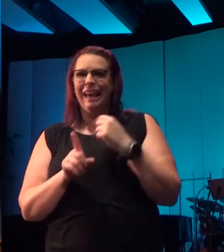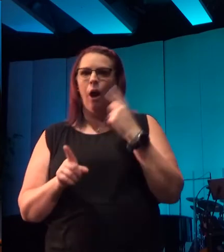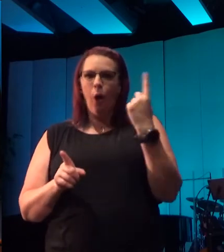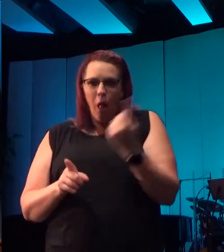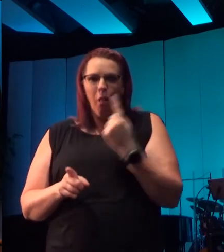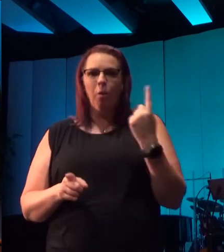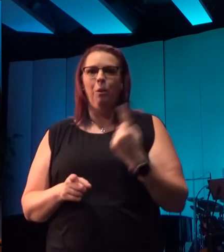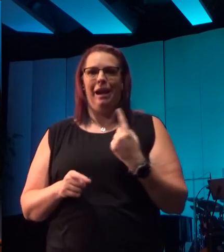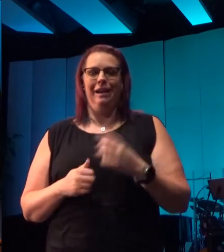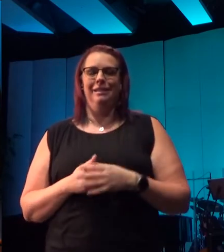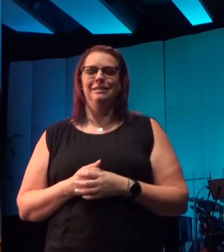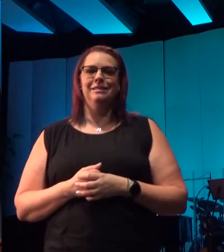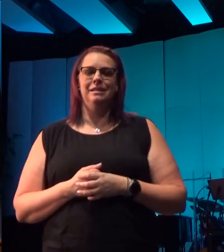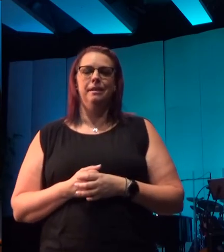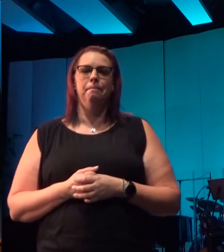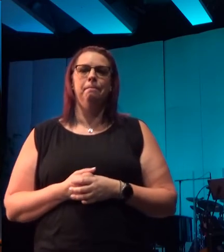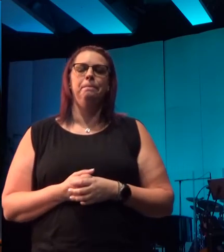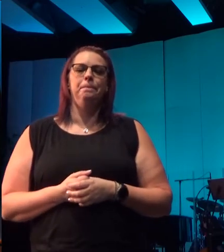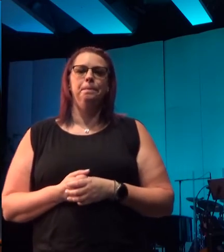more light.